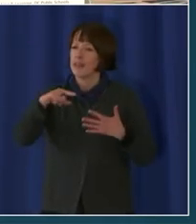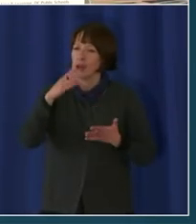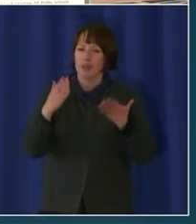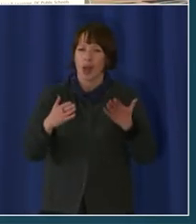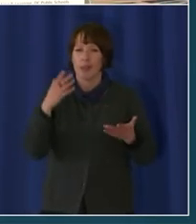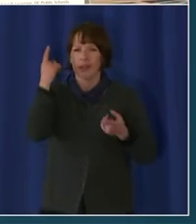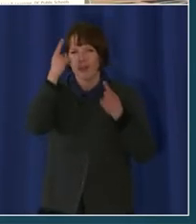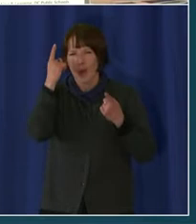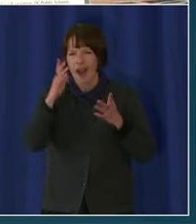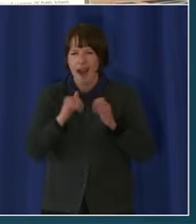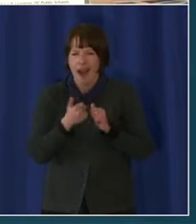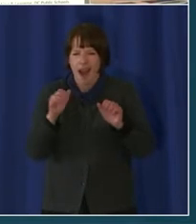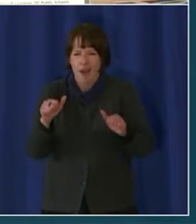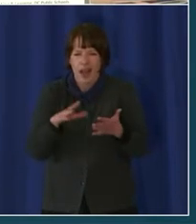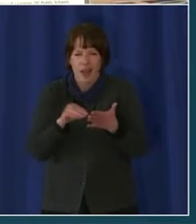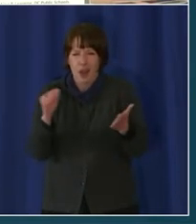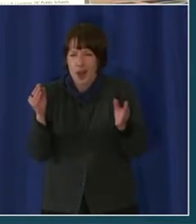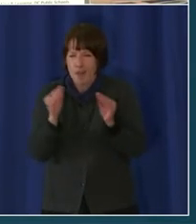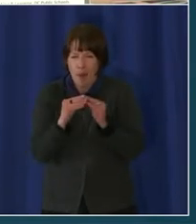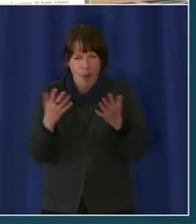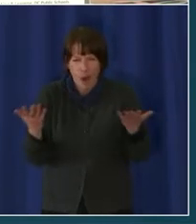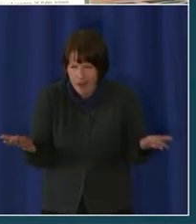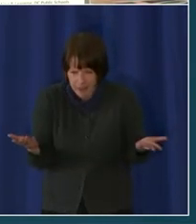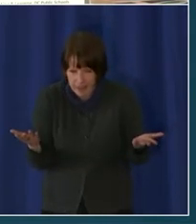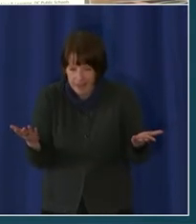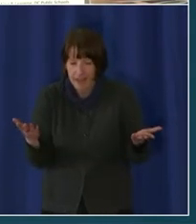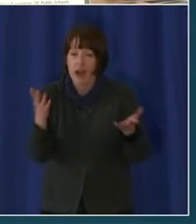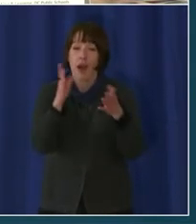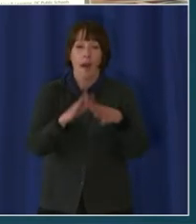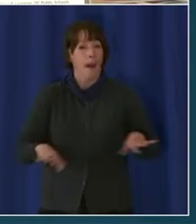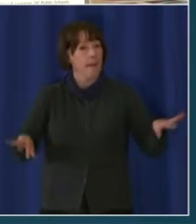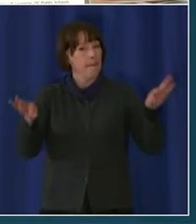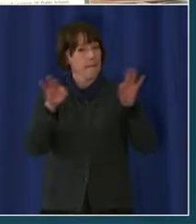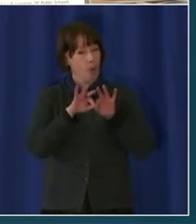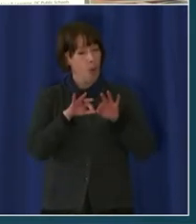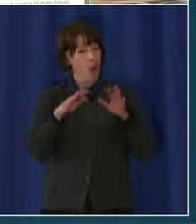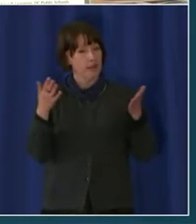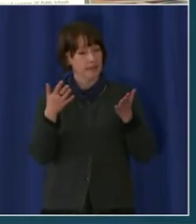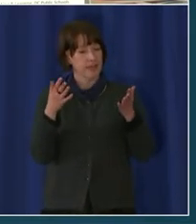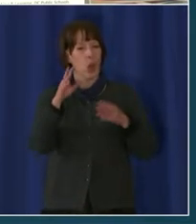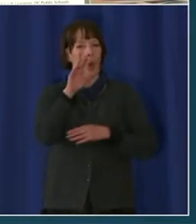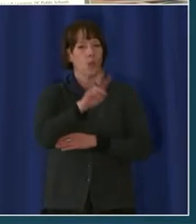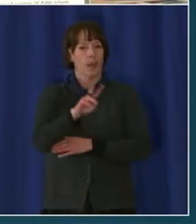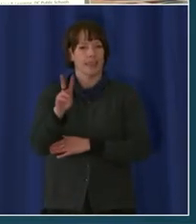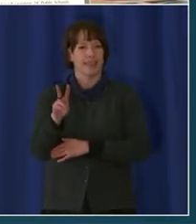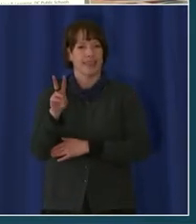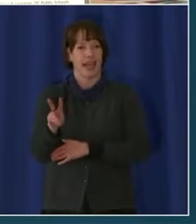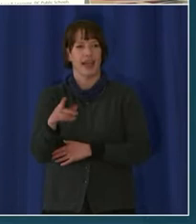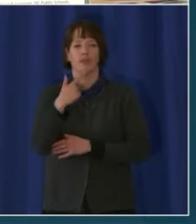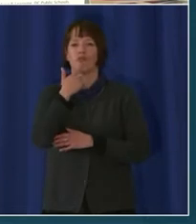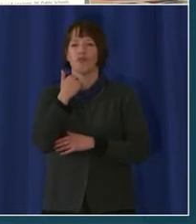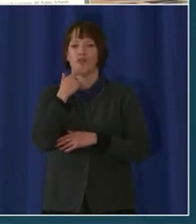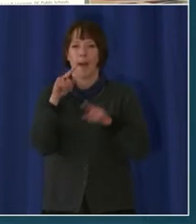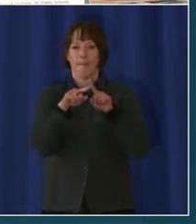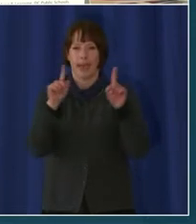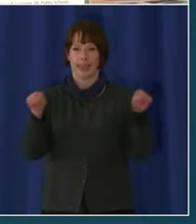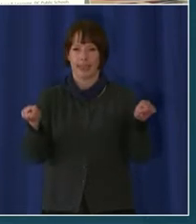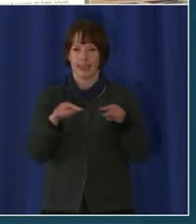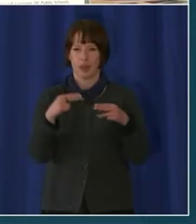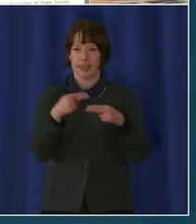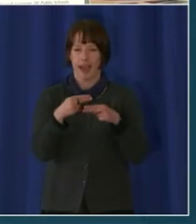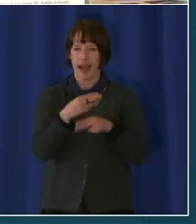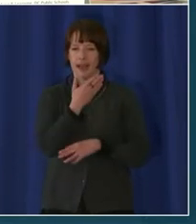are probably wondering, how can I learn more? The really important thing is the website that is listed in that red box